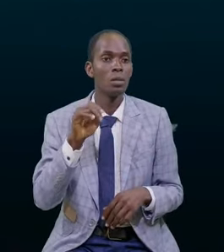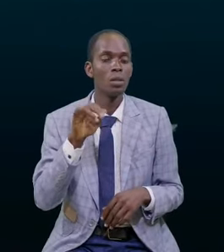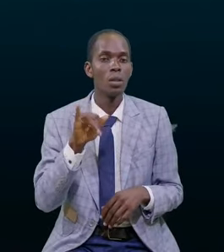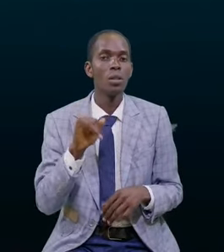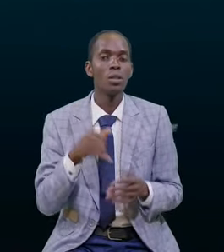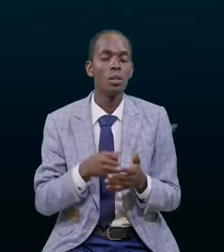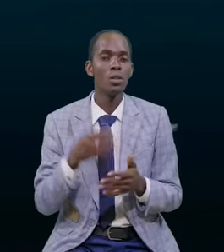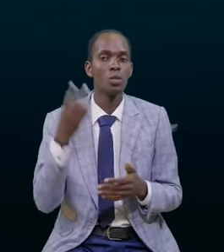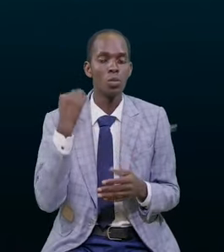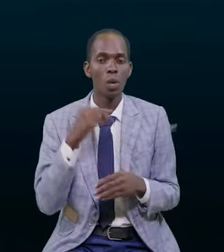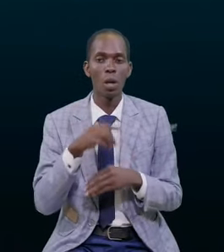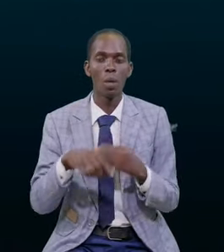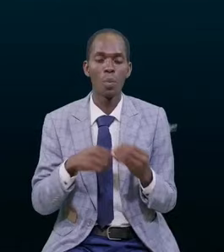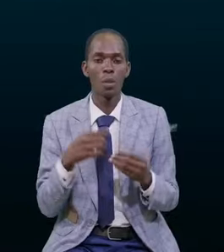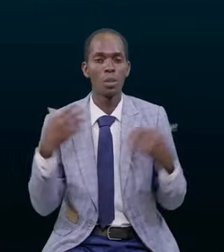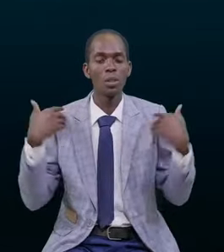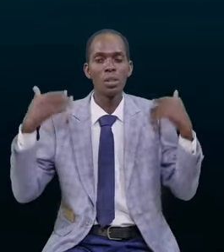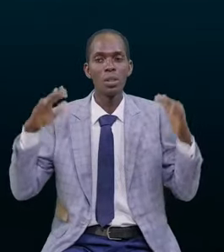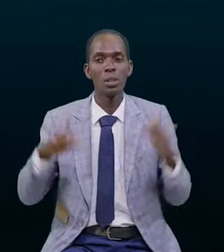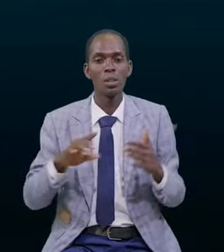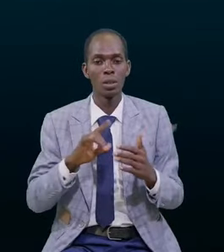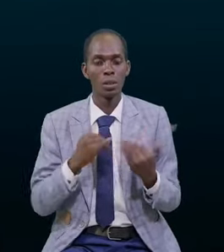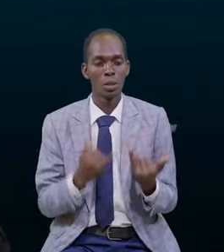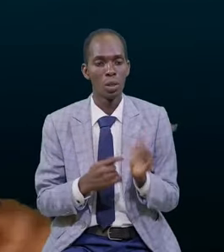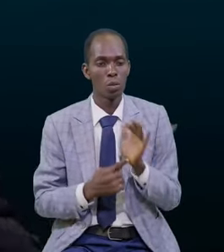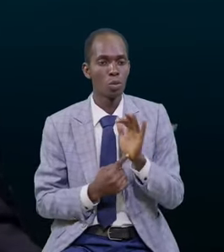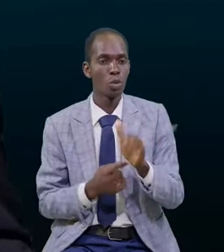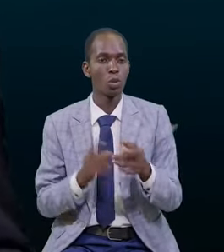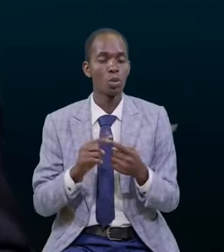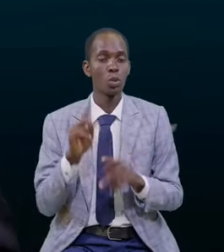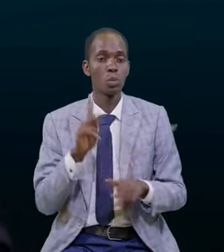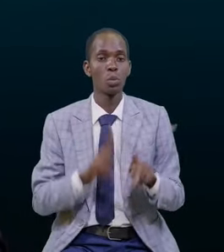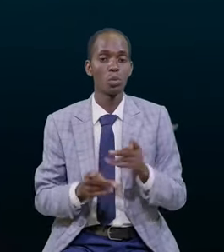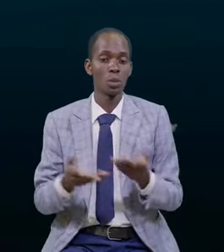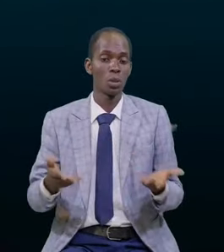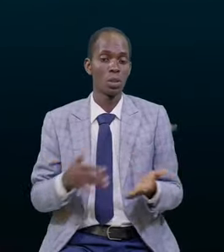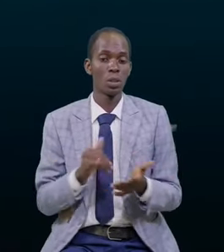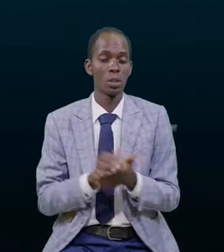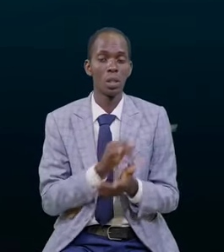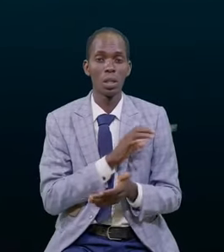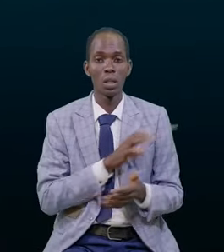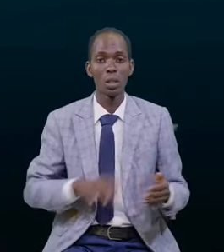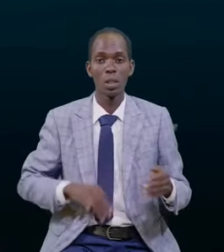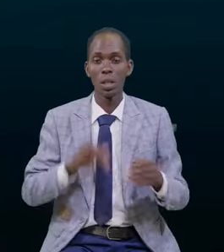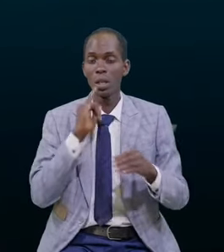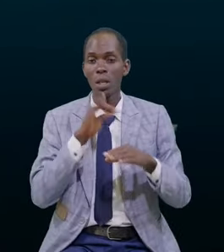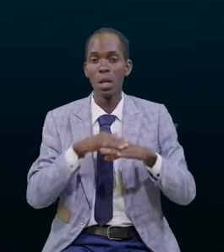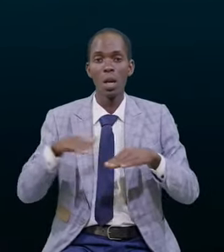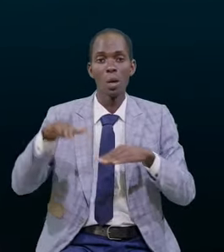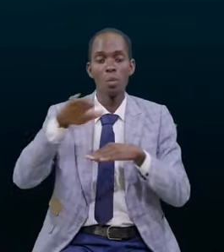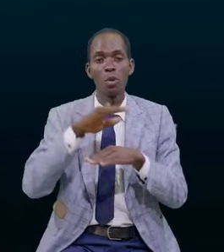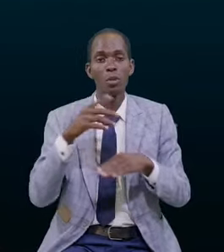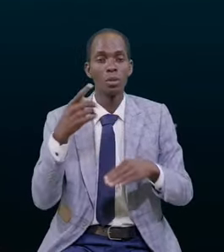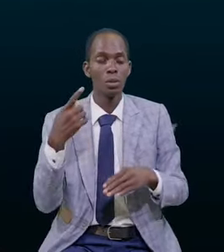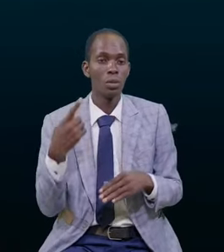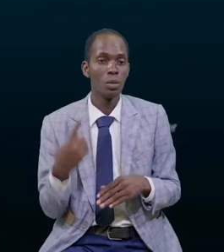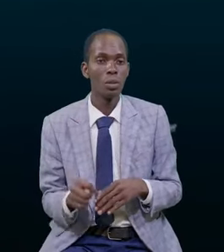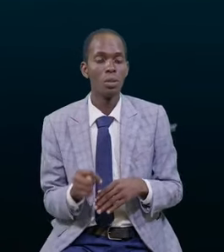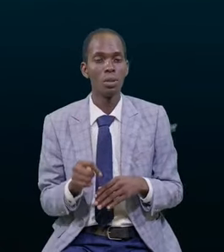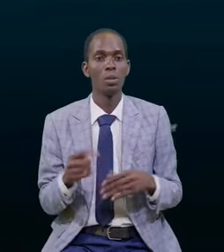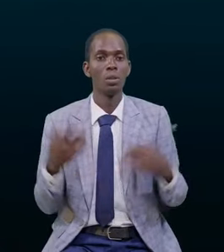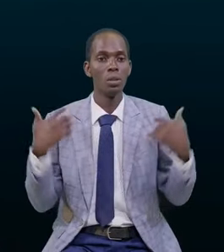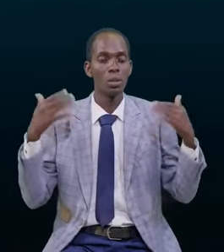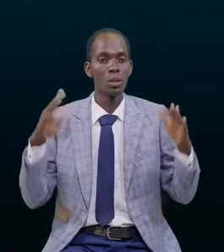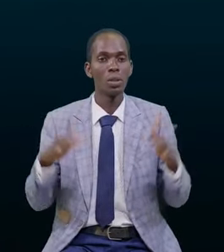so proving to the people here that Christ is superior to the angels is quite an important task now chapter